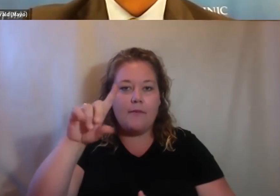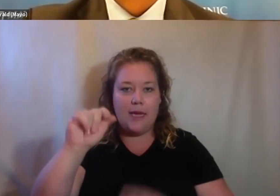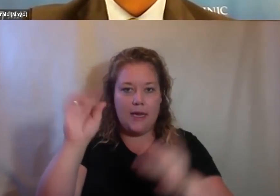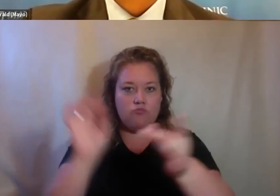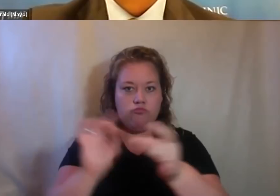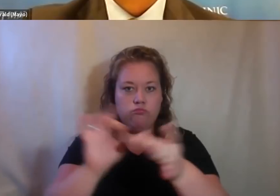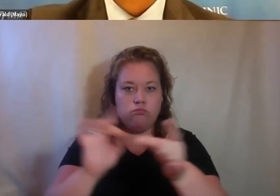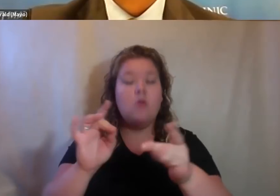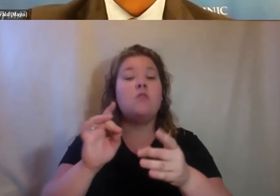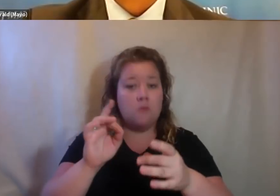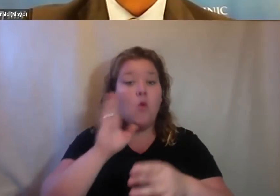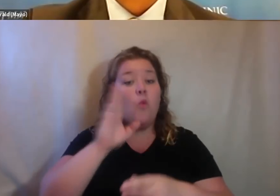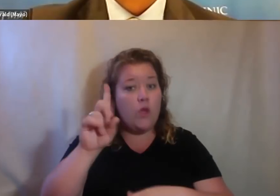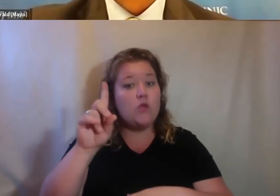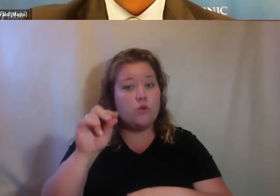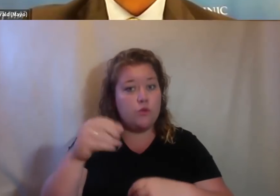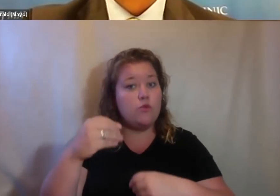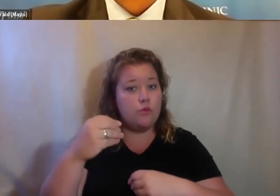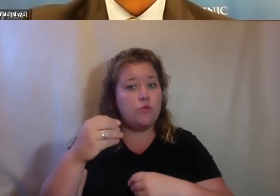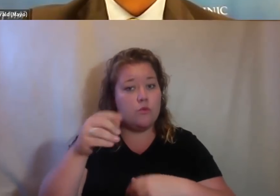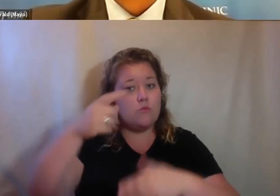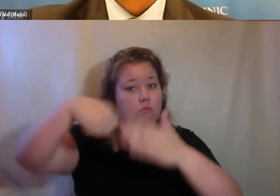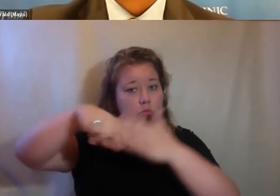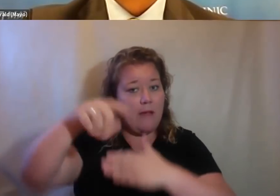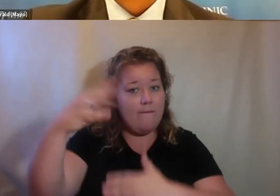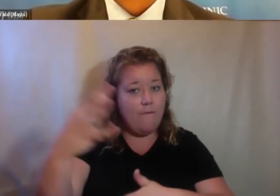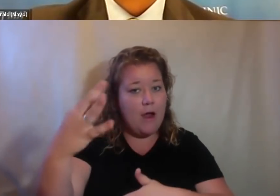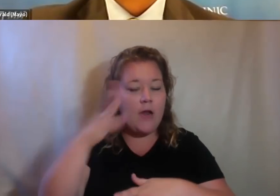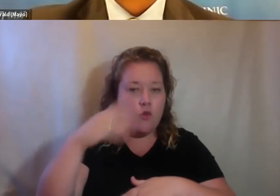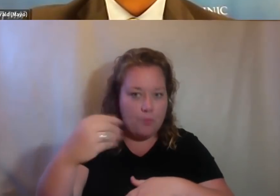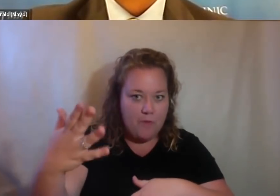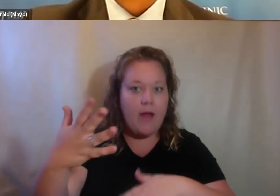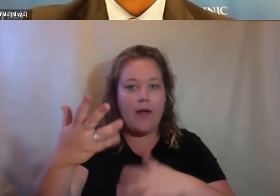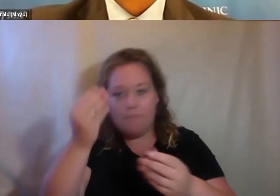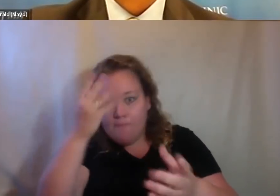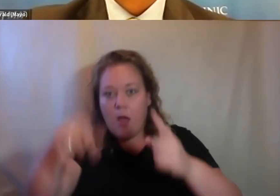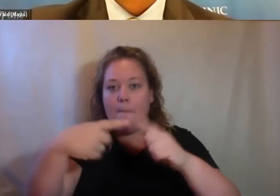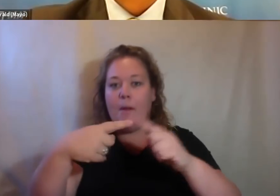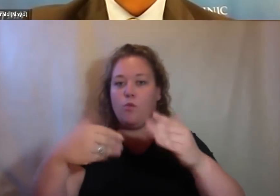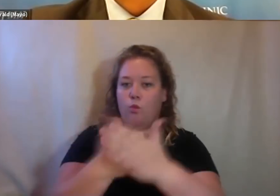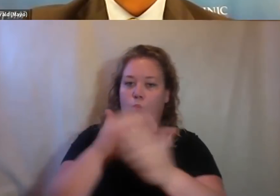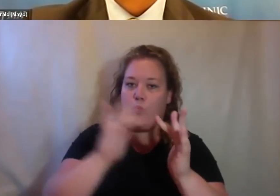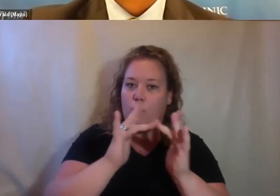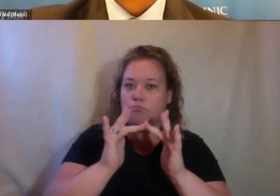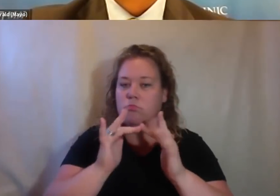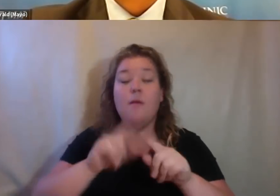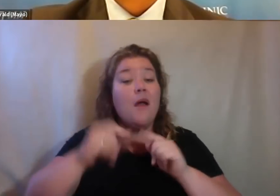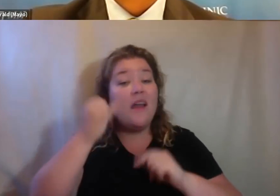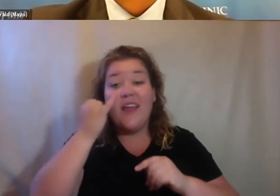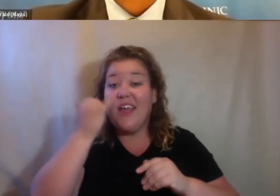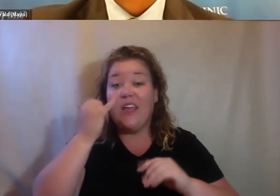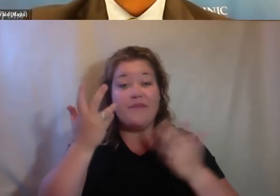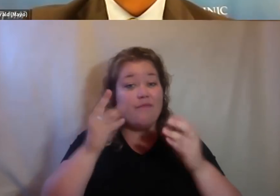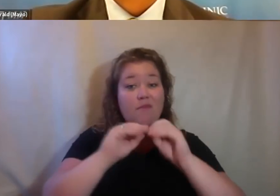do one next week to be able to launch the new site. But again, if we remain stable and recommendations or metrics don't